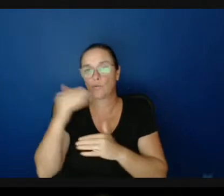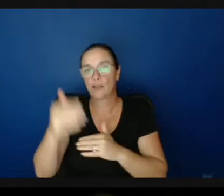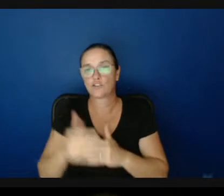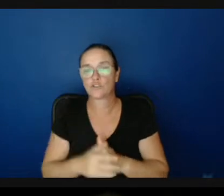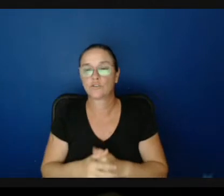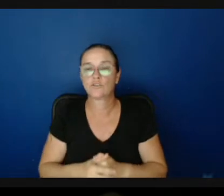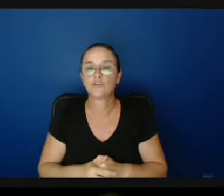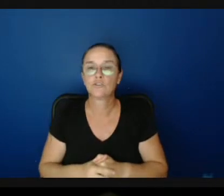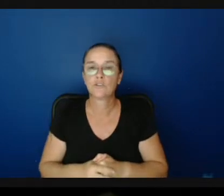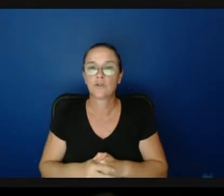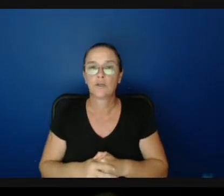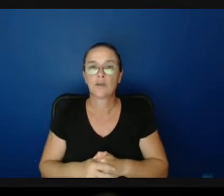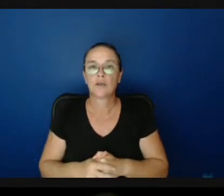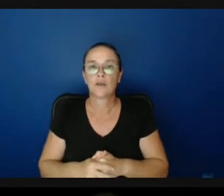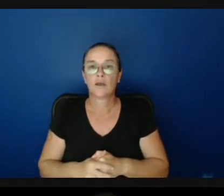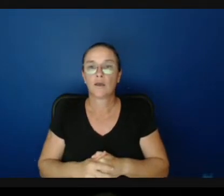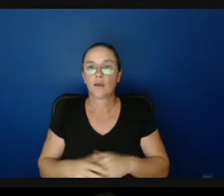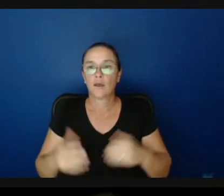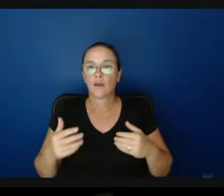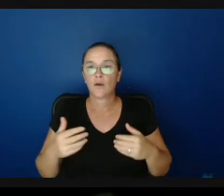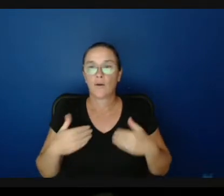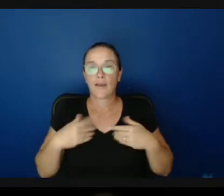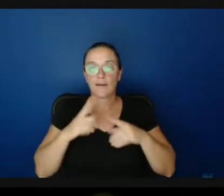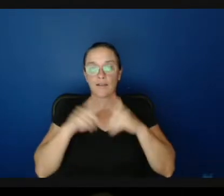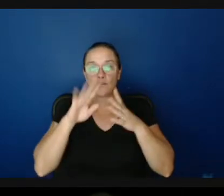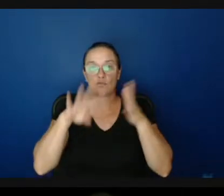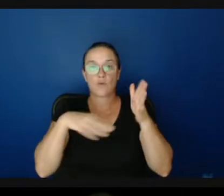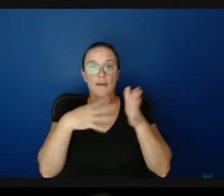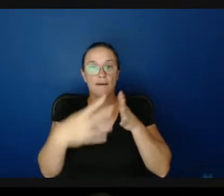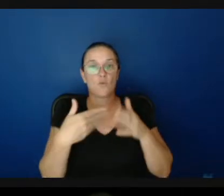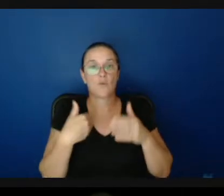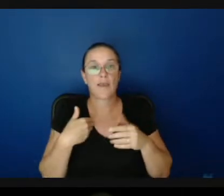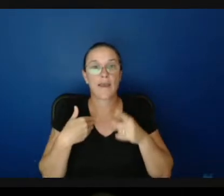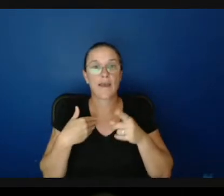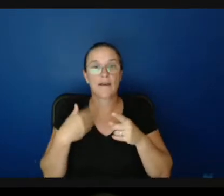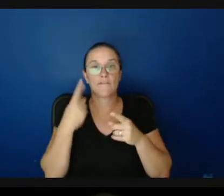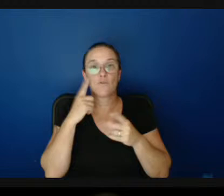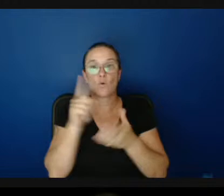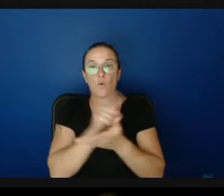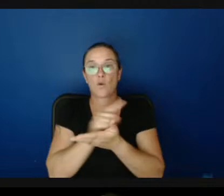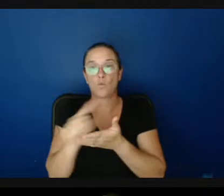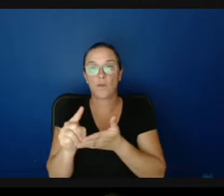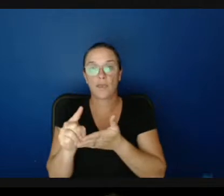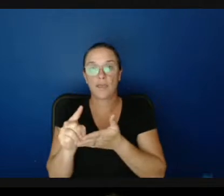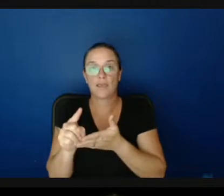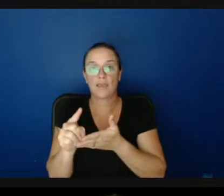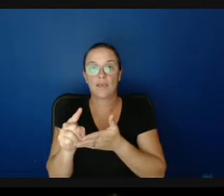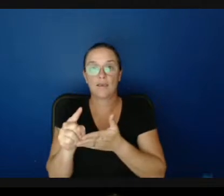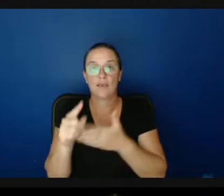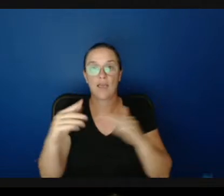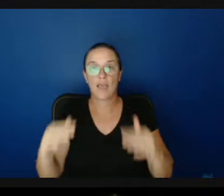well. But we do have our lineup of graphs here. We have a graph of the last week of summit crater elevation,